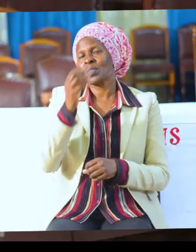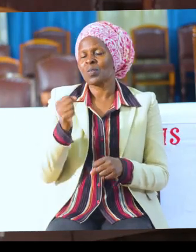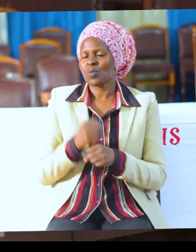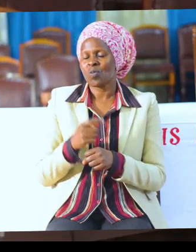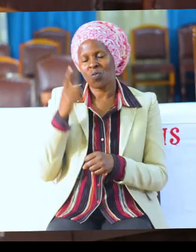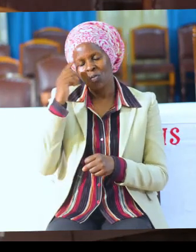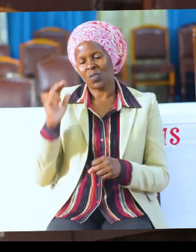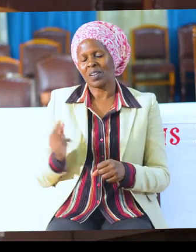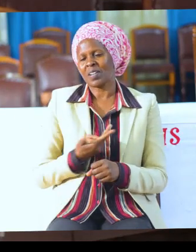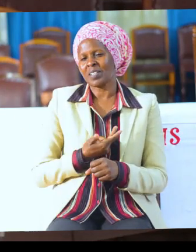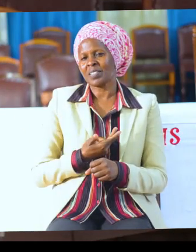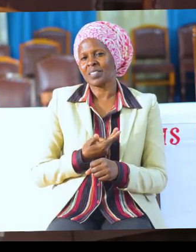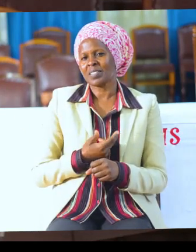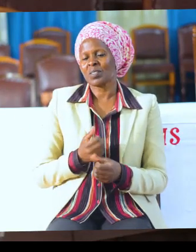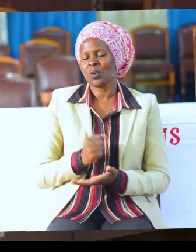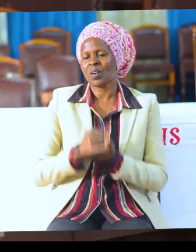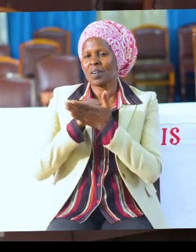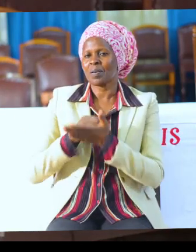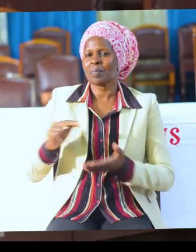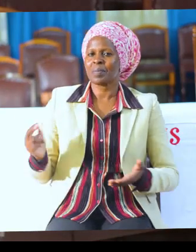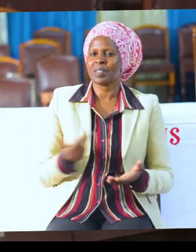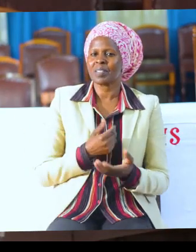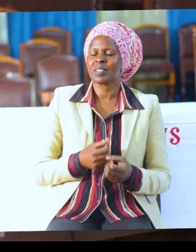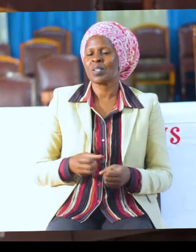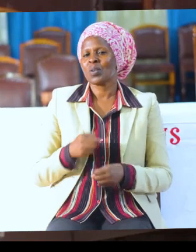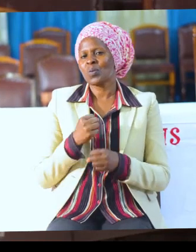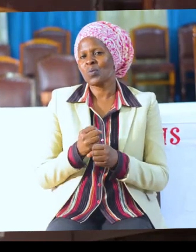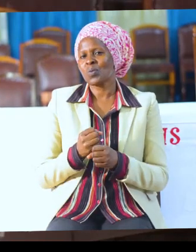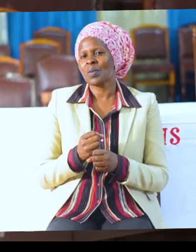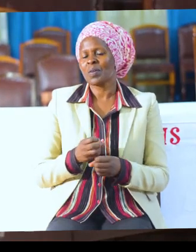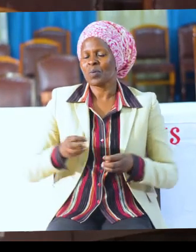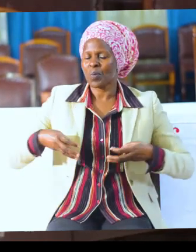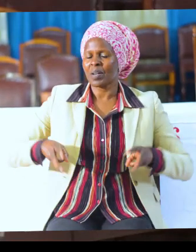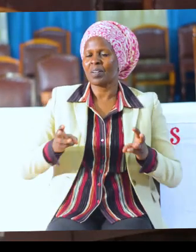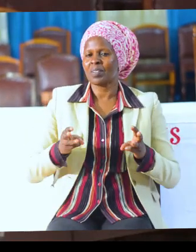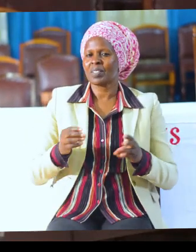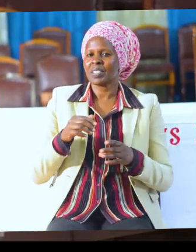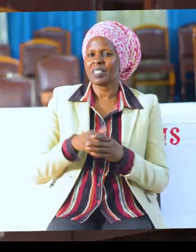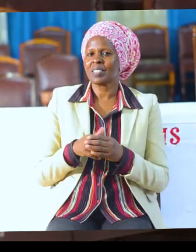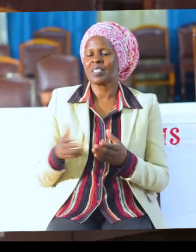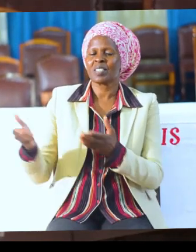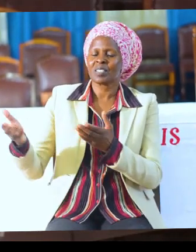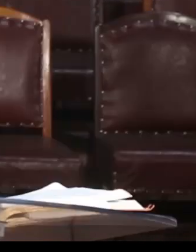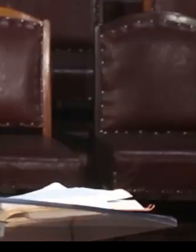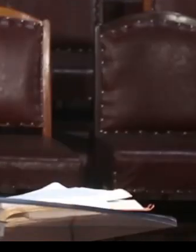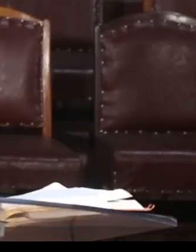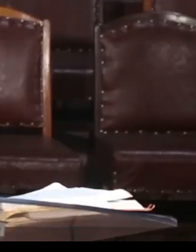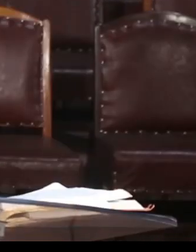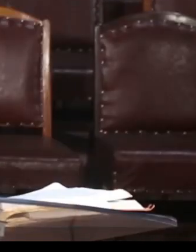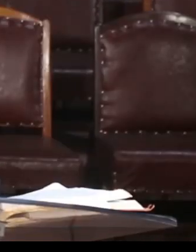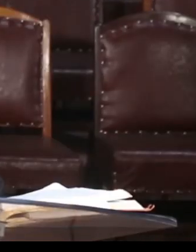lives. And we pray that you will help us, that we may live the kind of life that you want us to be, in accepting your